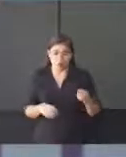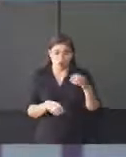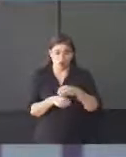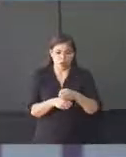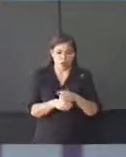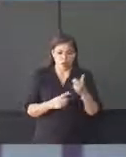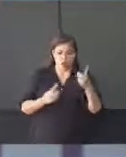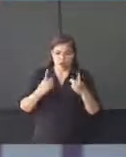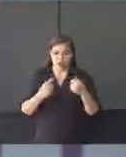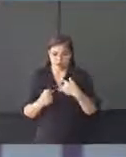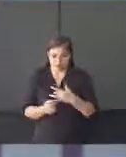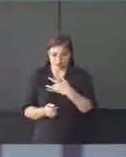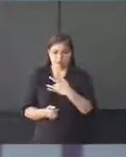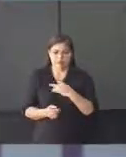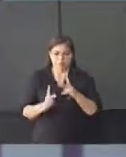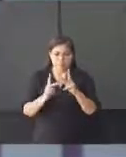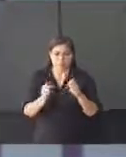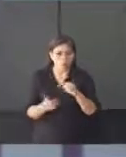break and